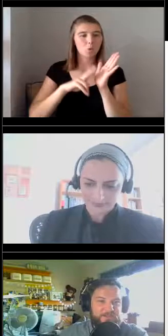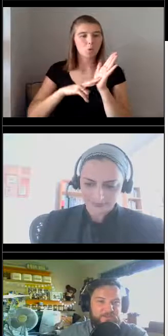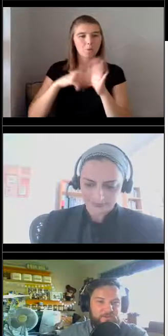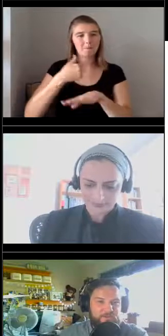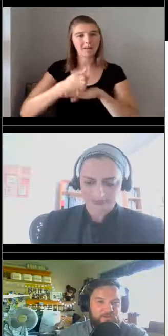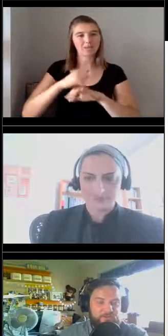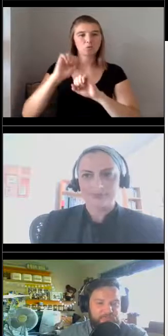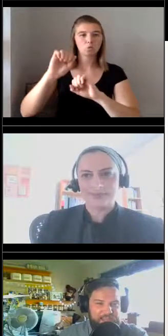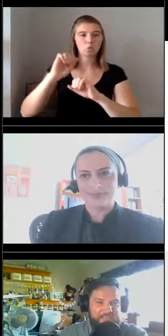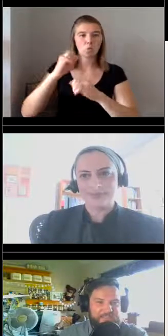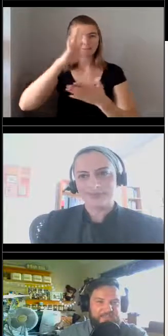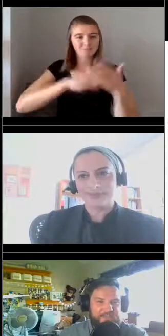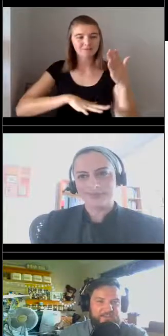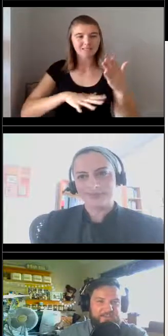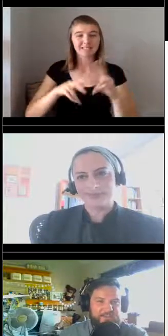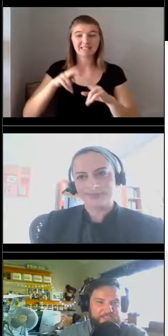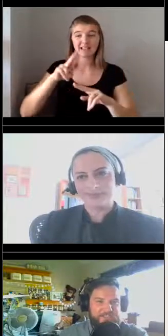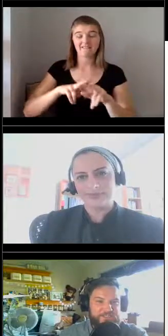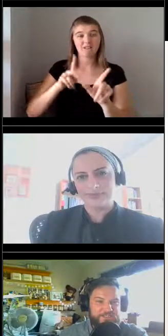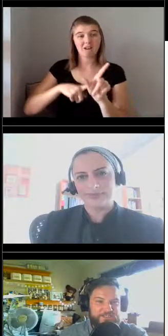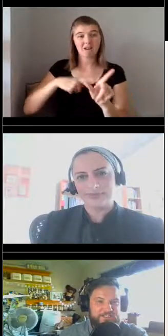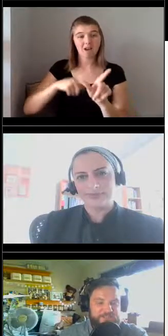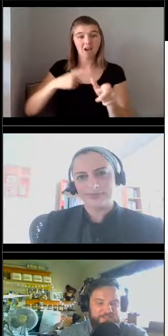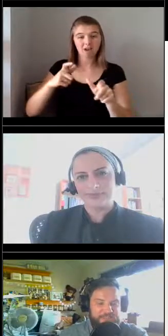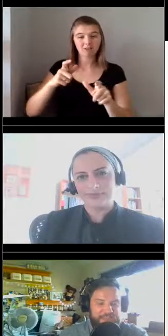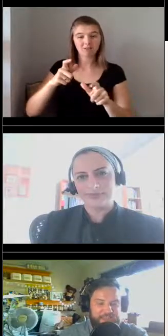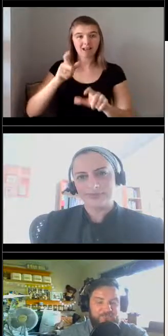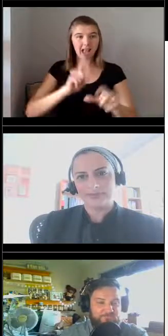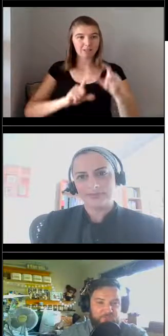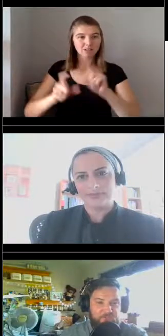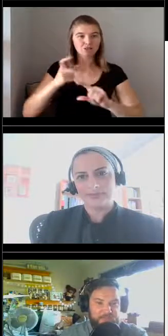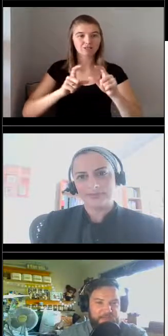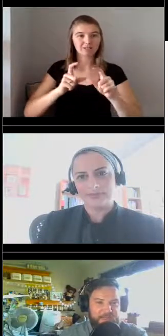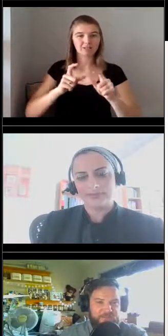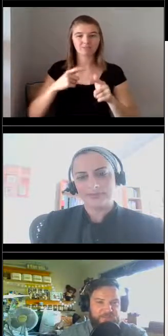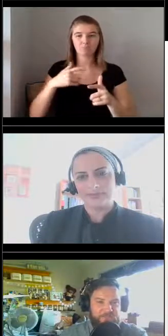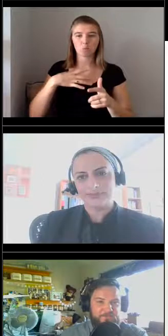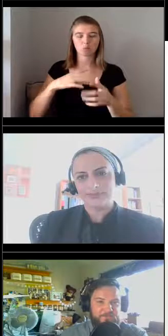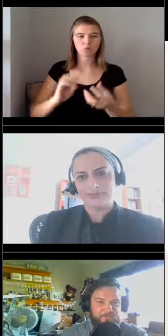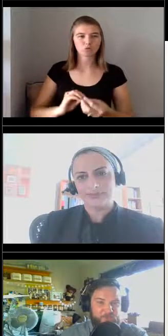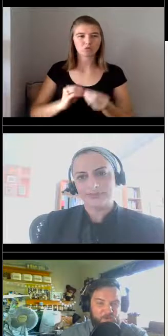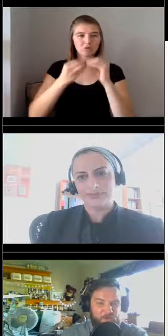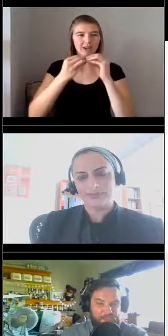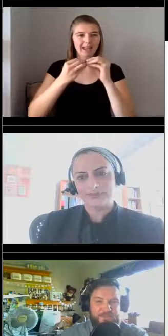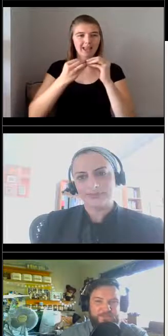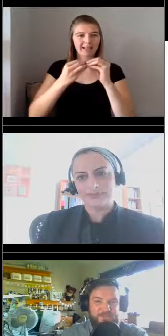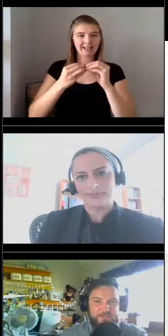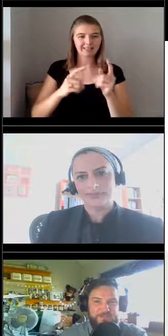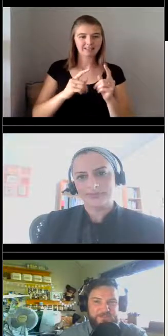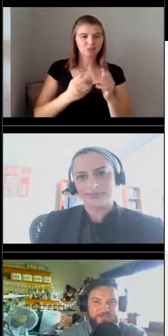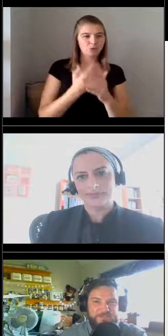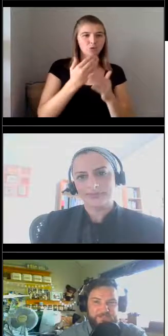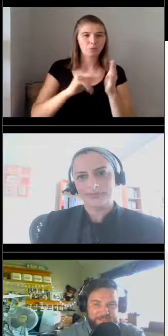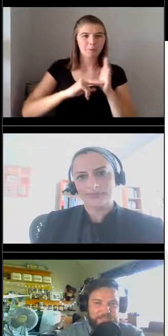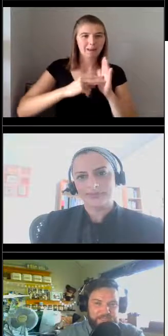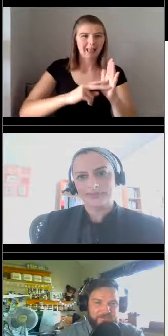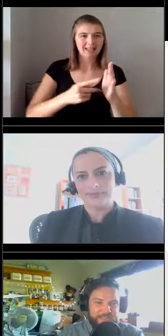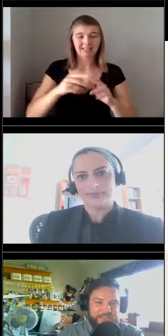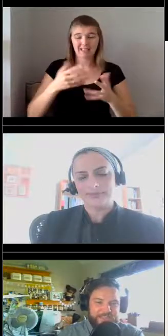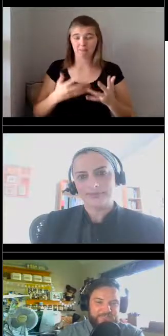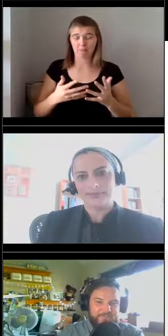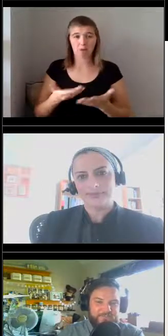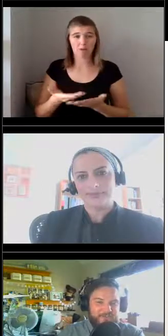young chemist do to create contingencies in career planning, for example, when there is so much uncertainty? So